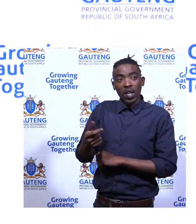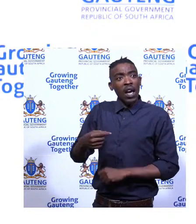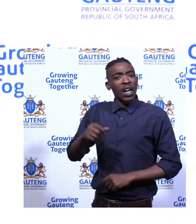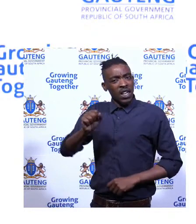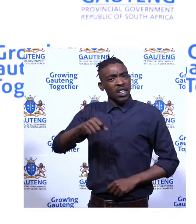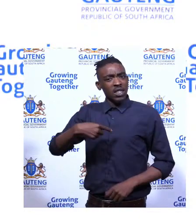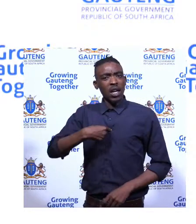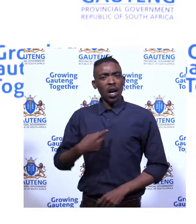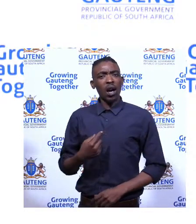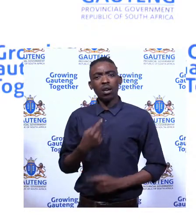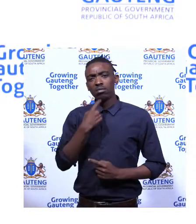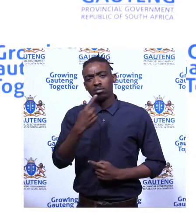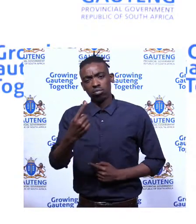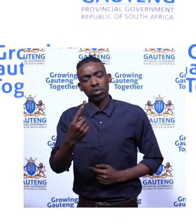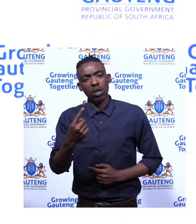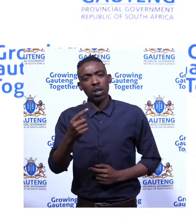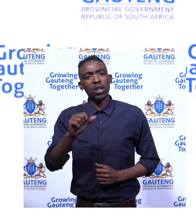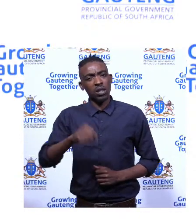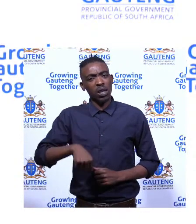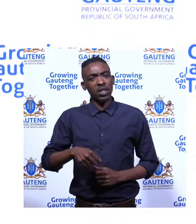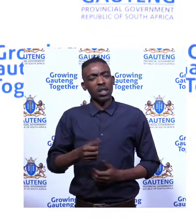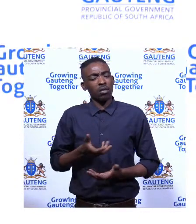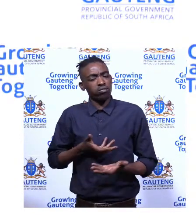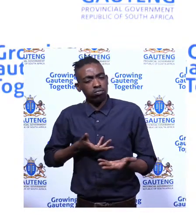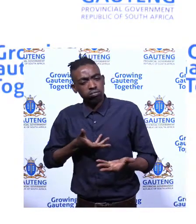I often ask the